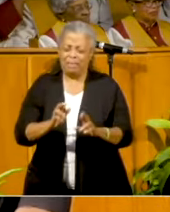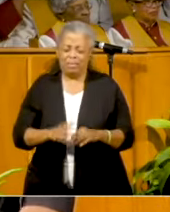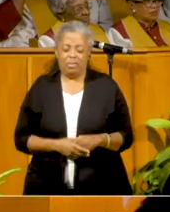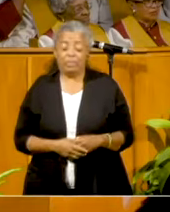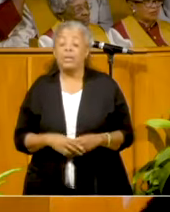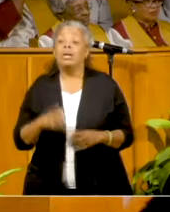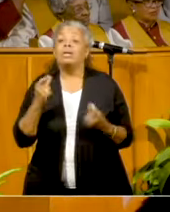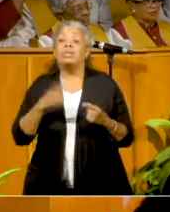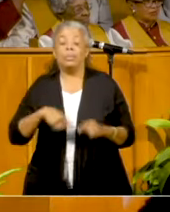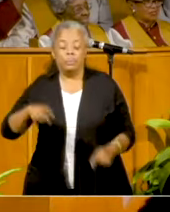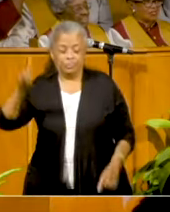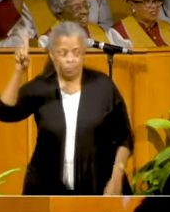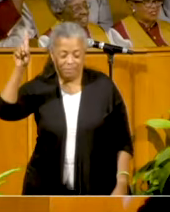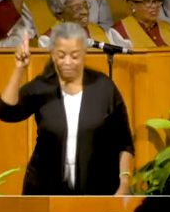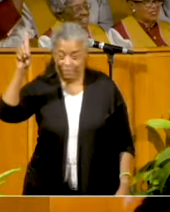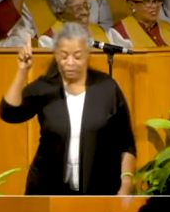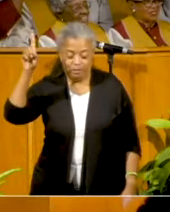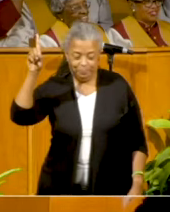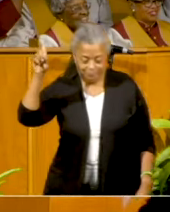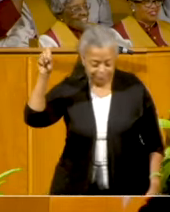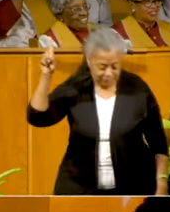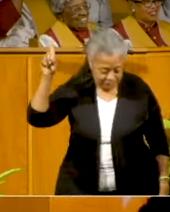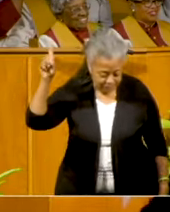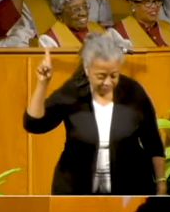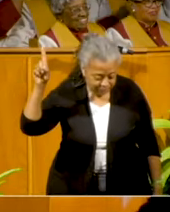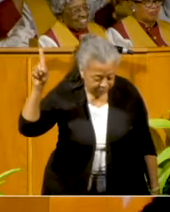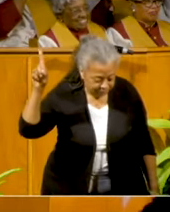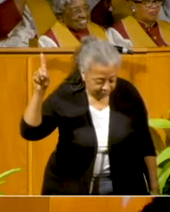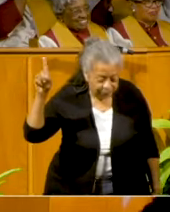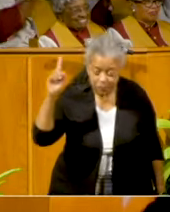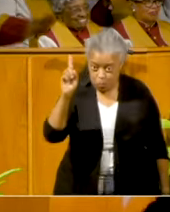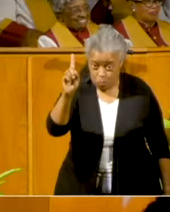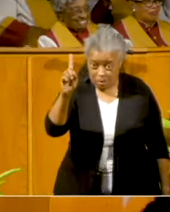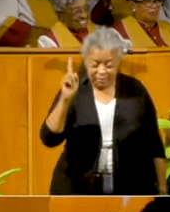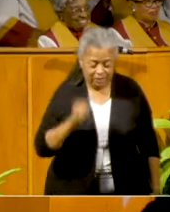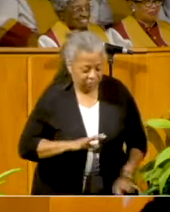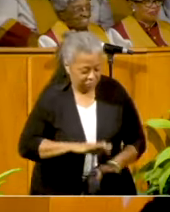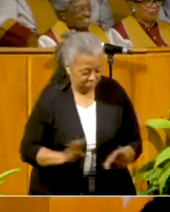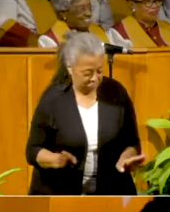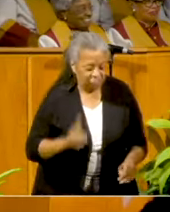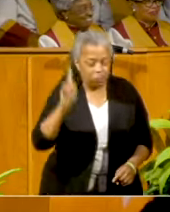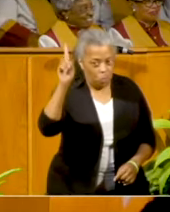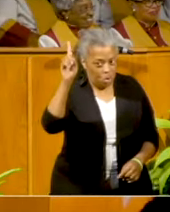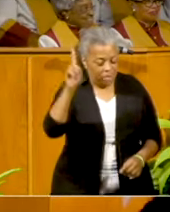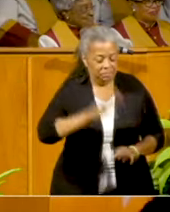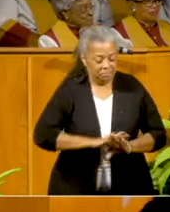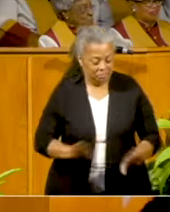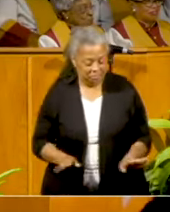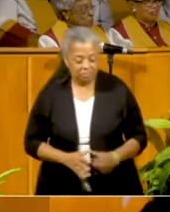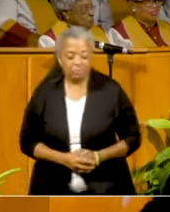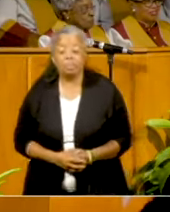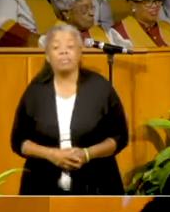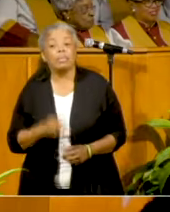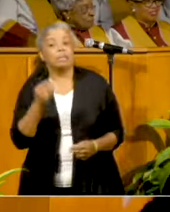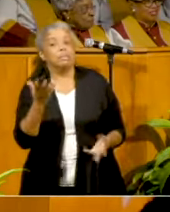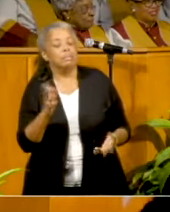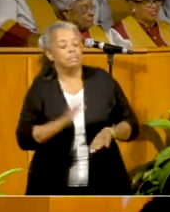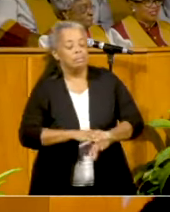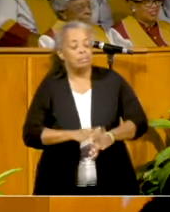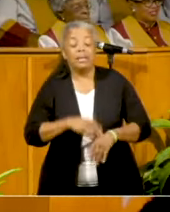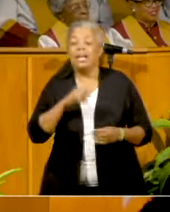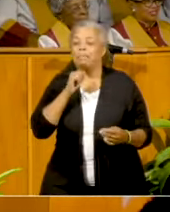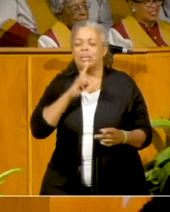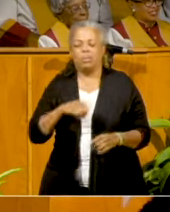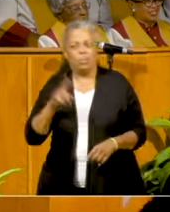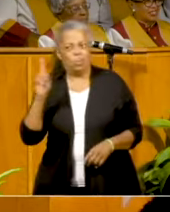You put a finger up. Now, I don't know